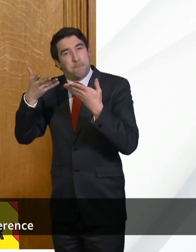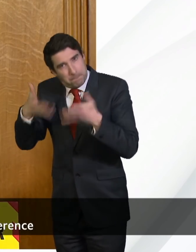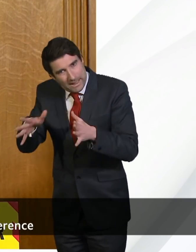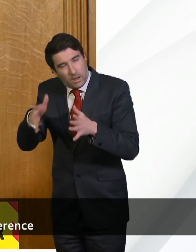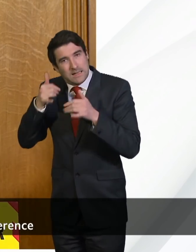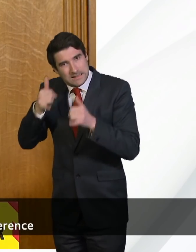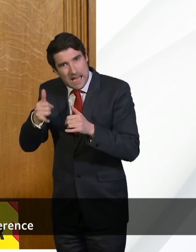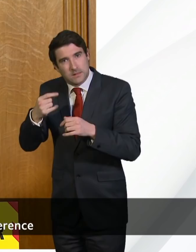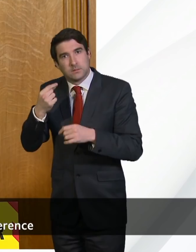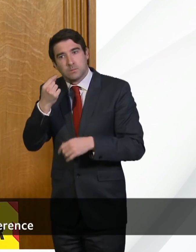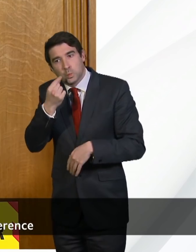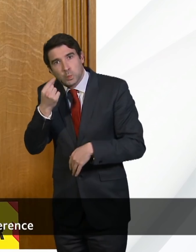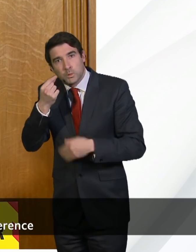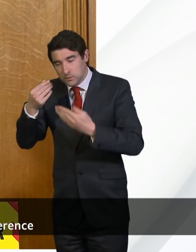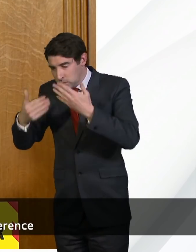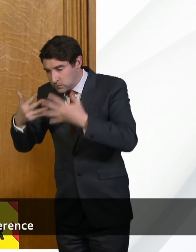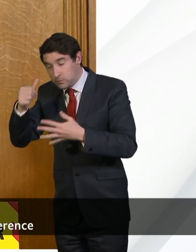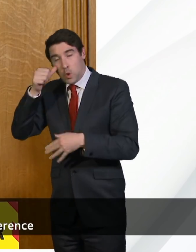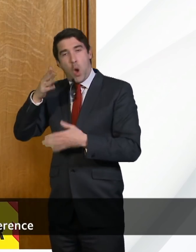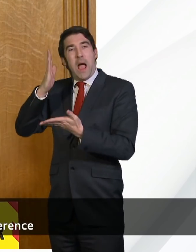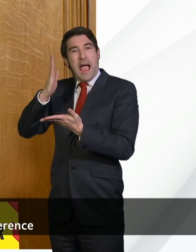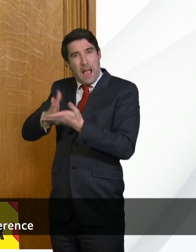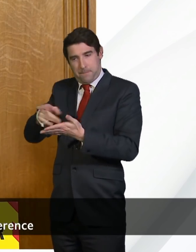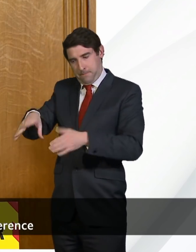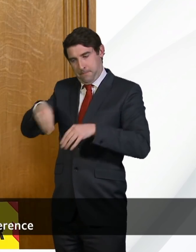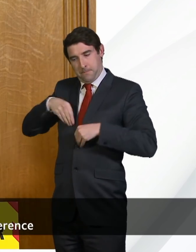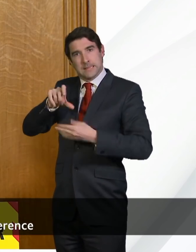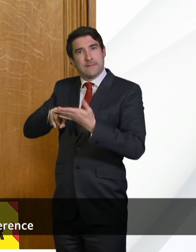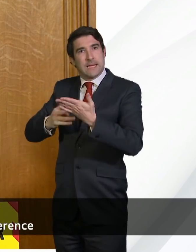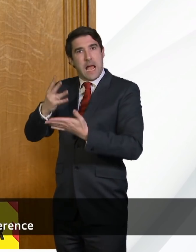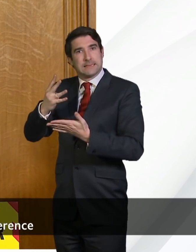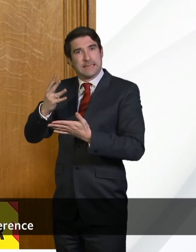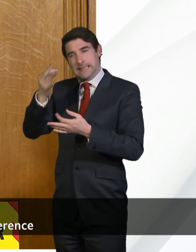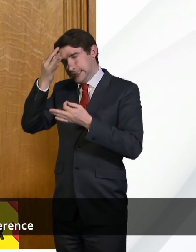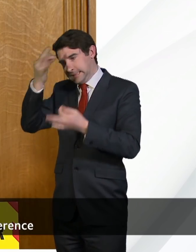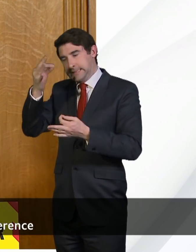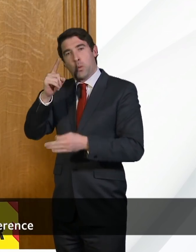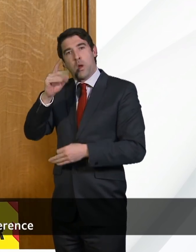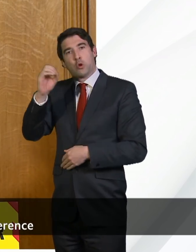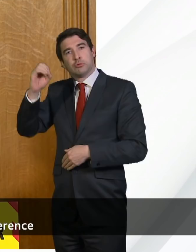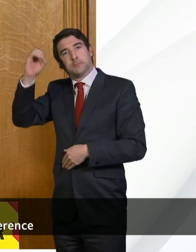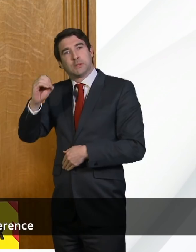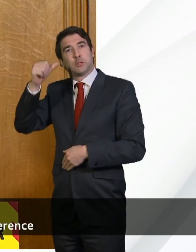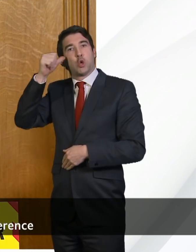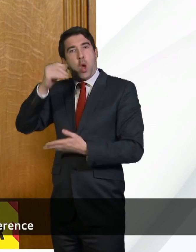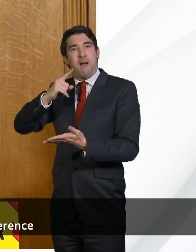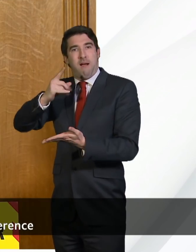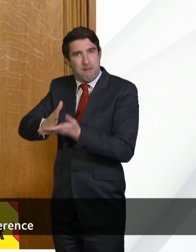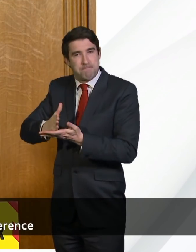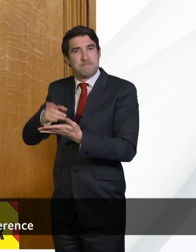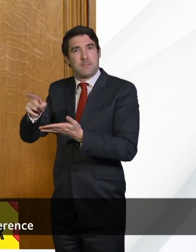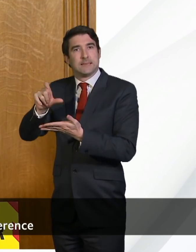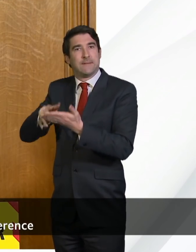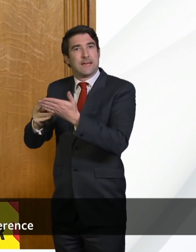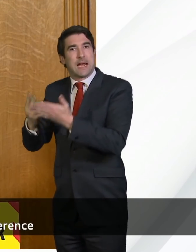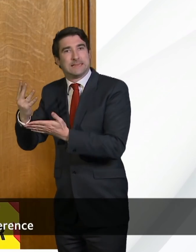The ONS figures are much wider than that. I would therefore expect them, it's not just that they go further outside hospital, they also include people